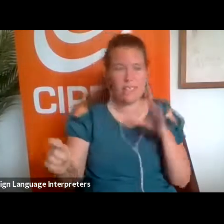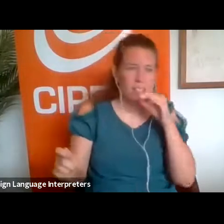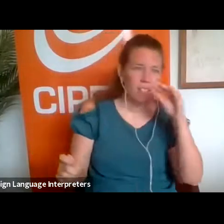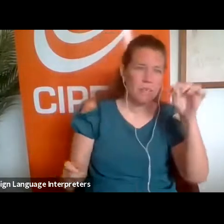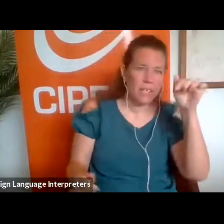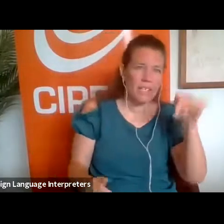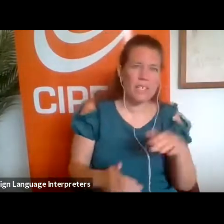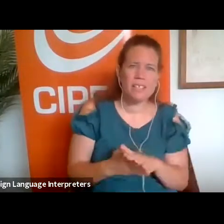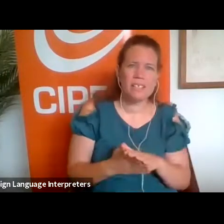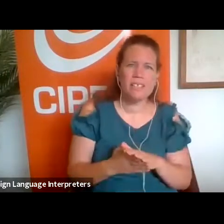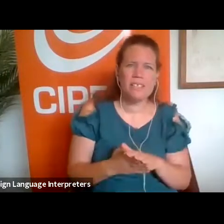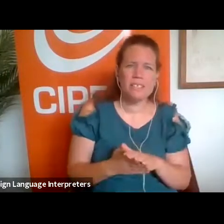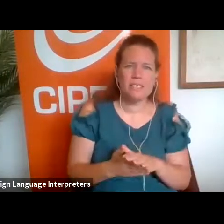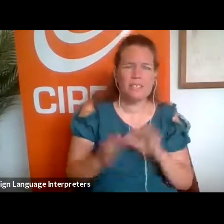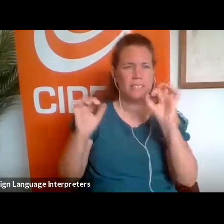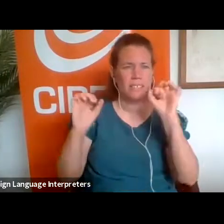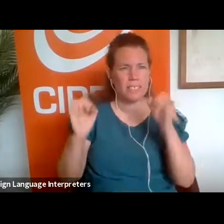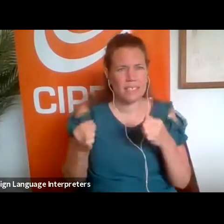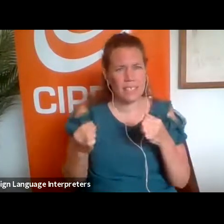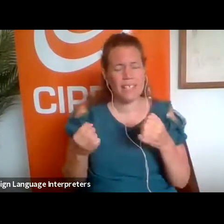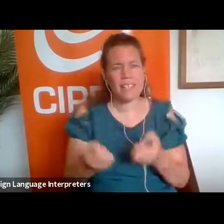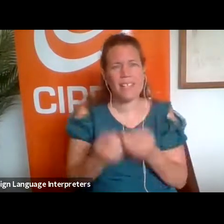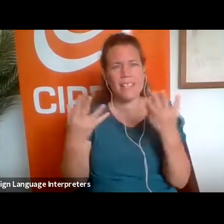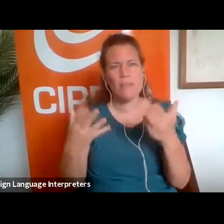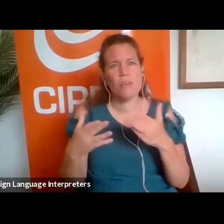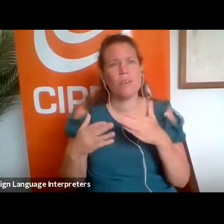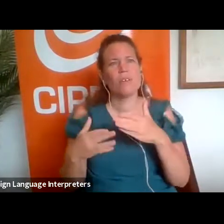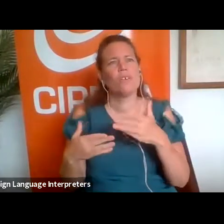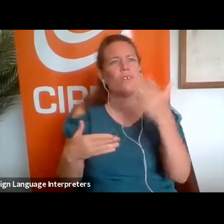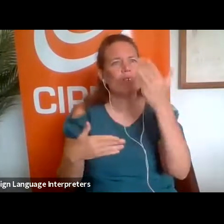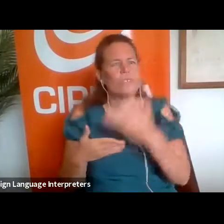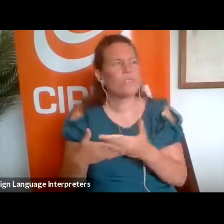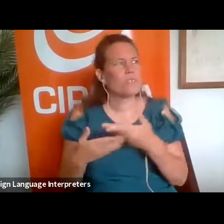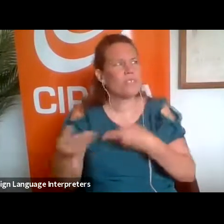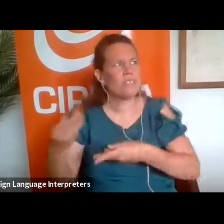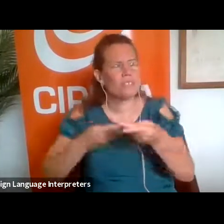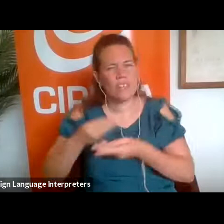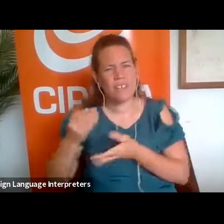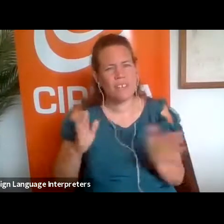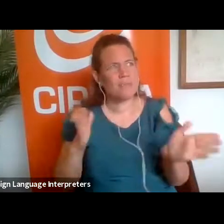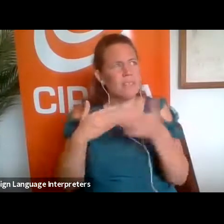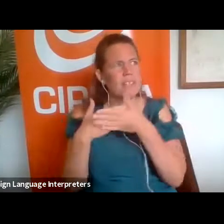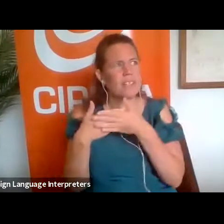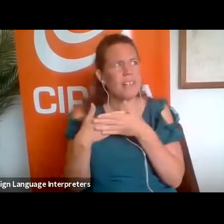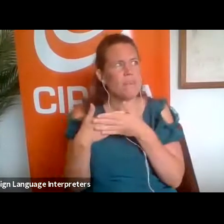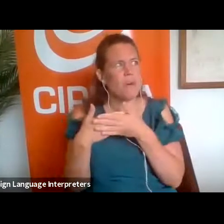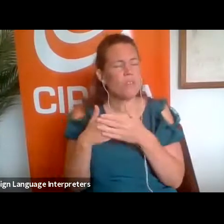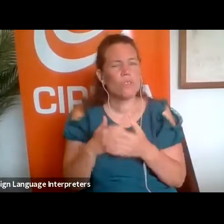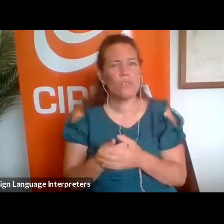May you please enable screen sharing? It says it's been disabled on your end.